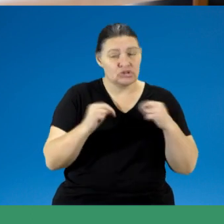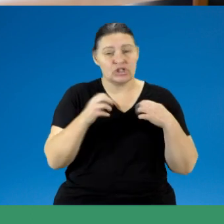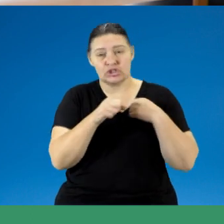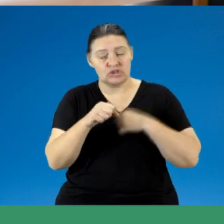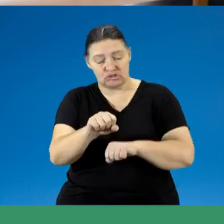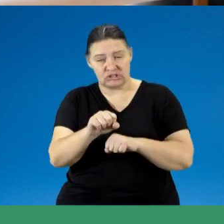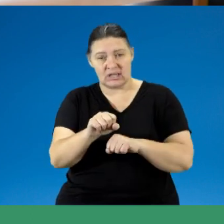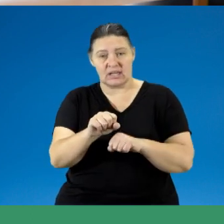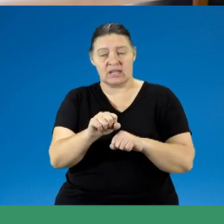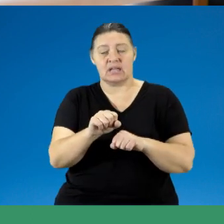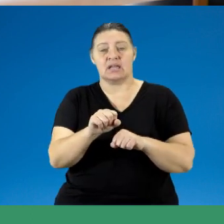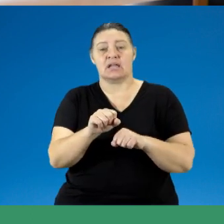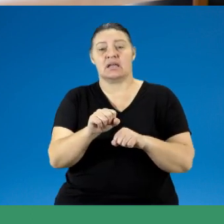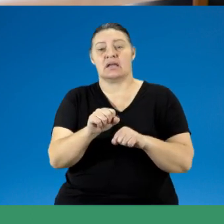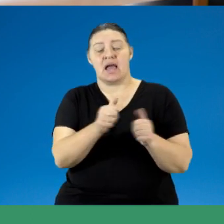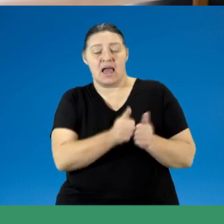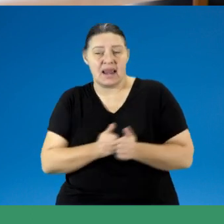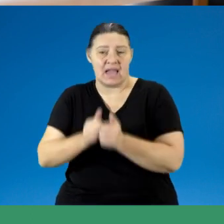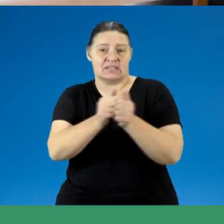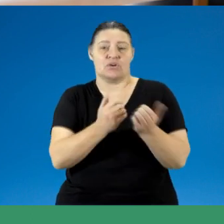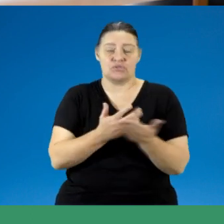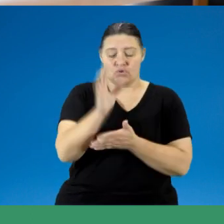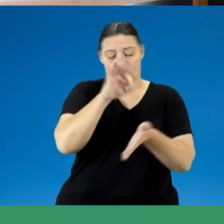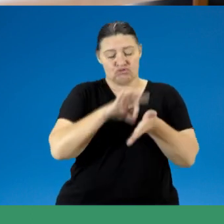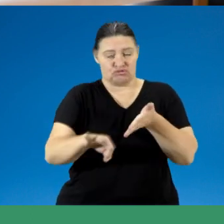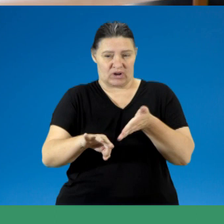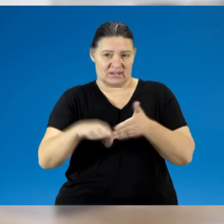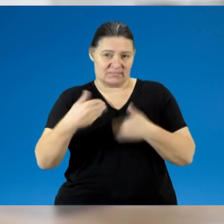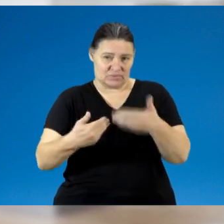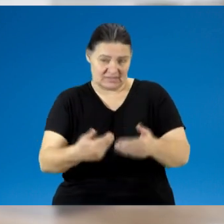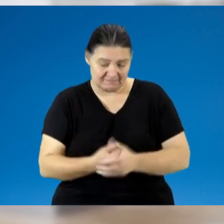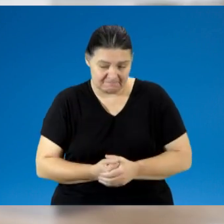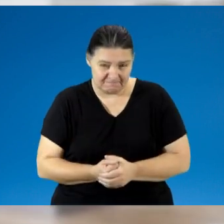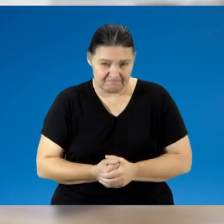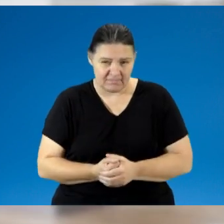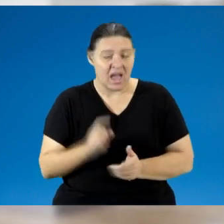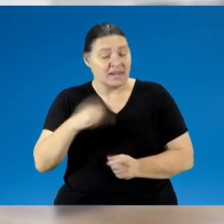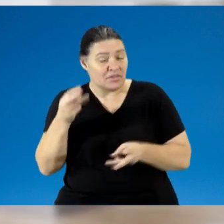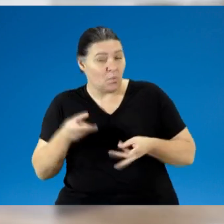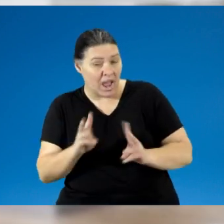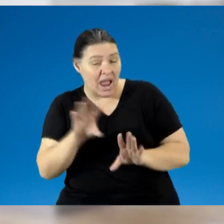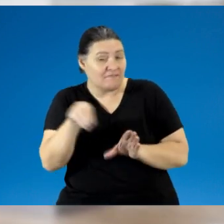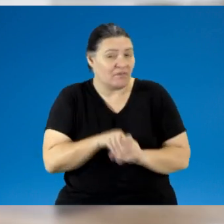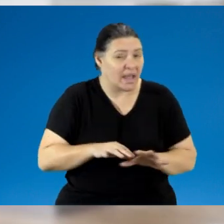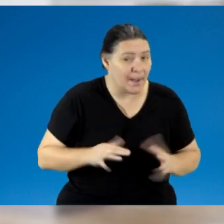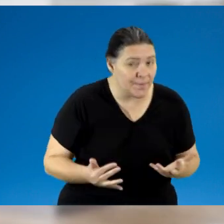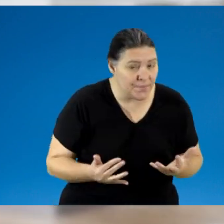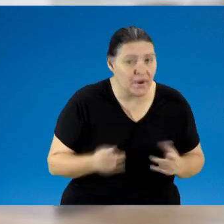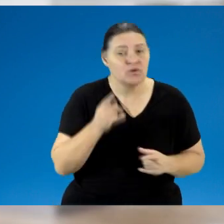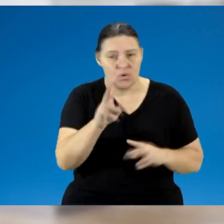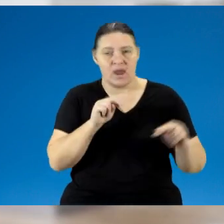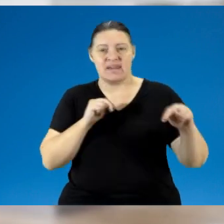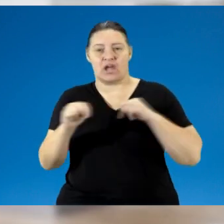Negotiating strategic alliance agreement through contractual processes. Another way to be involved is to make sure that